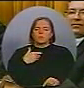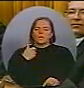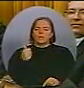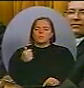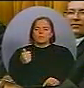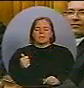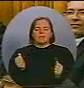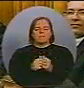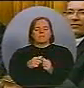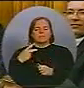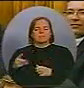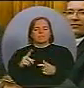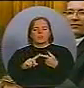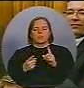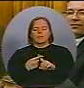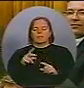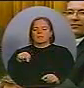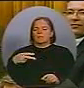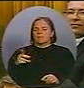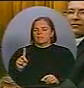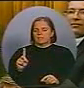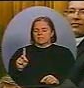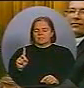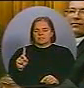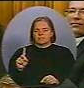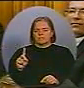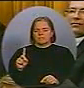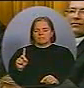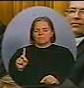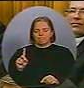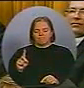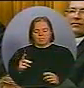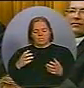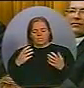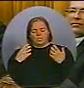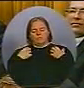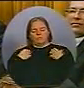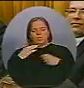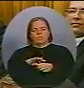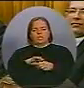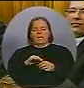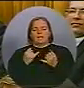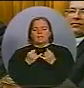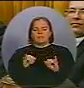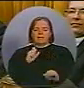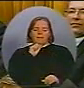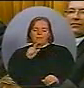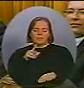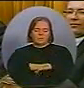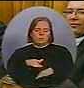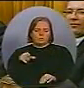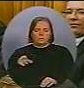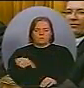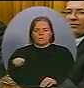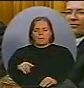an independent electoral commission for, quote, inappropriate behavior as it relates to the boundaries.